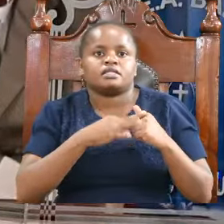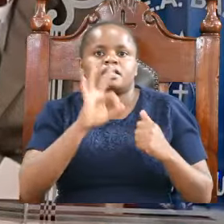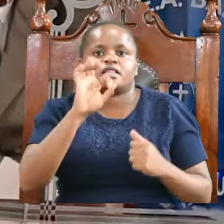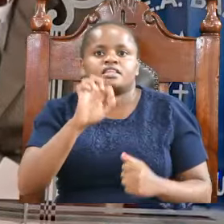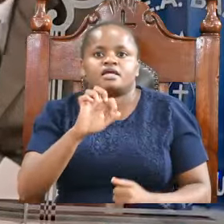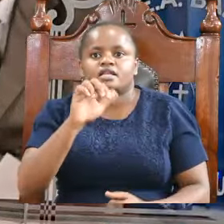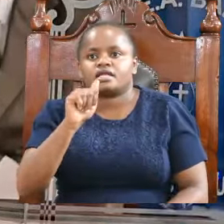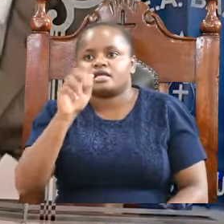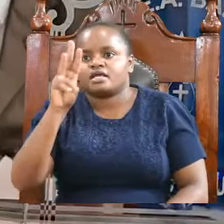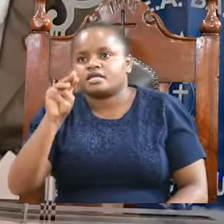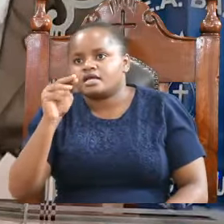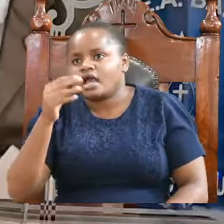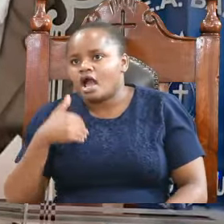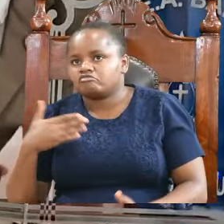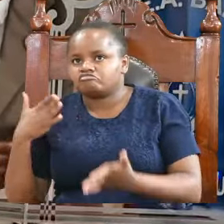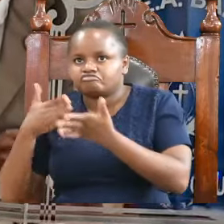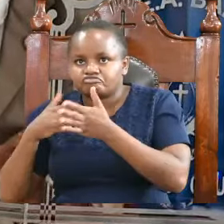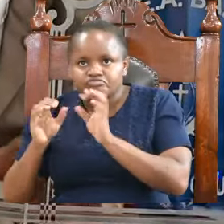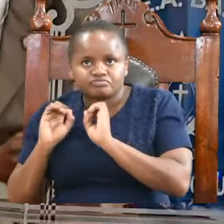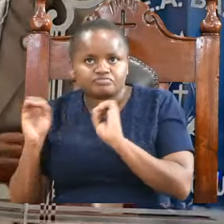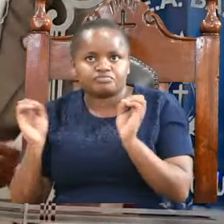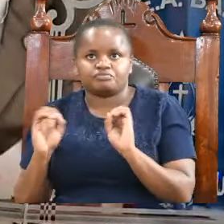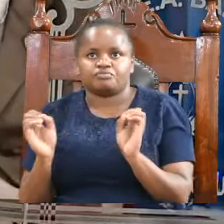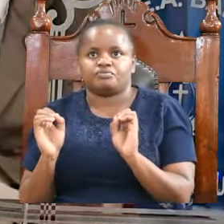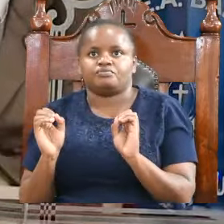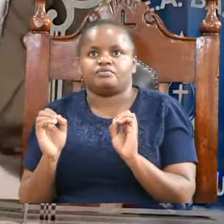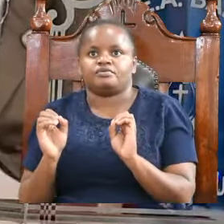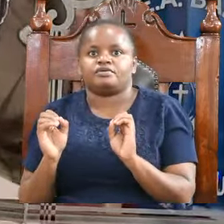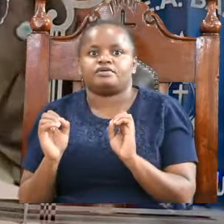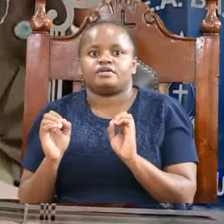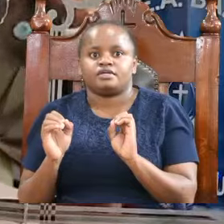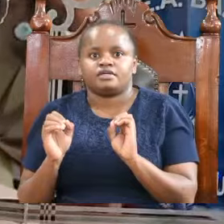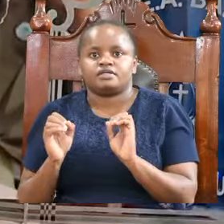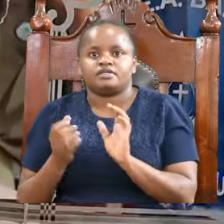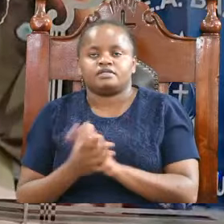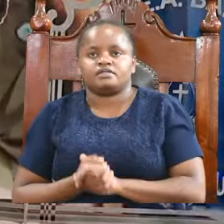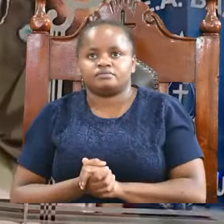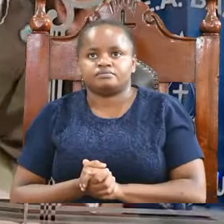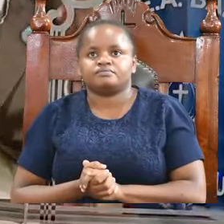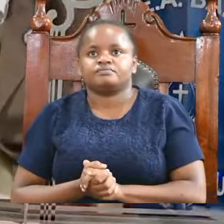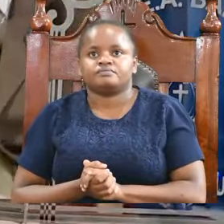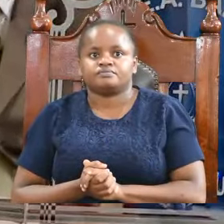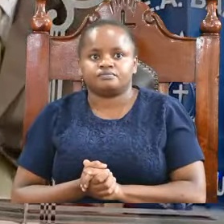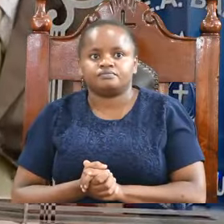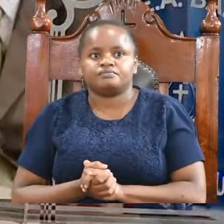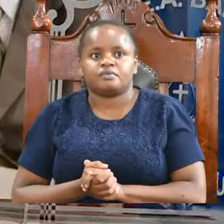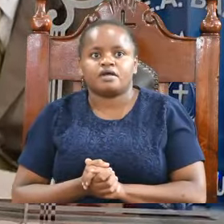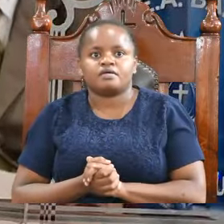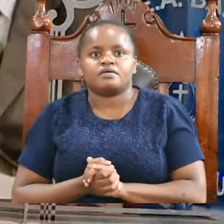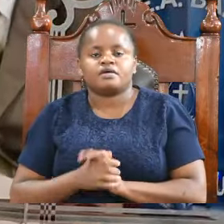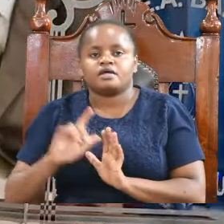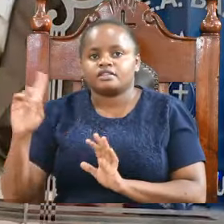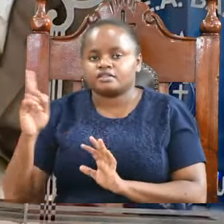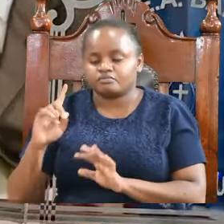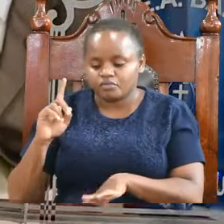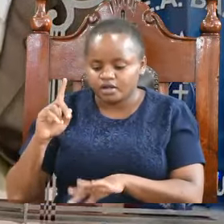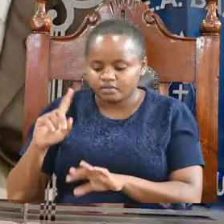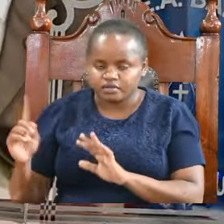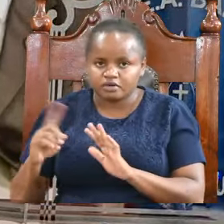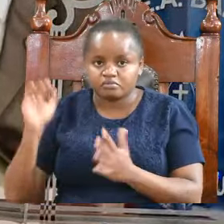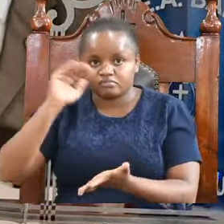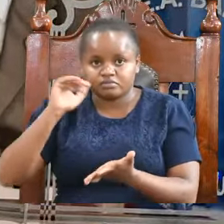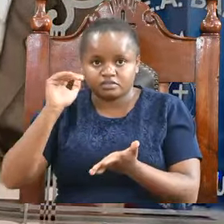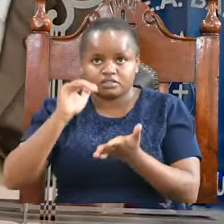no relevant objection is then made and immediately substantiated, the presbytery will proceed without